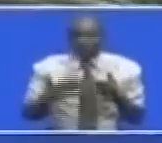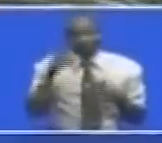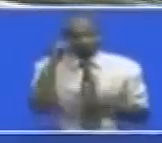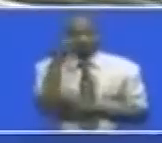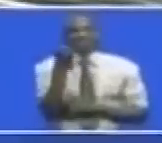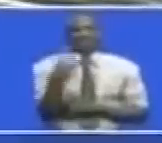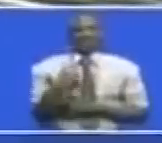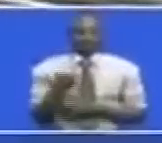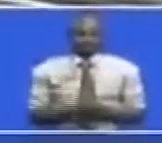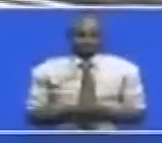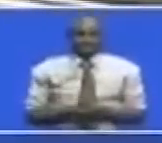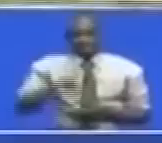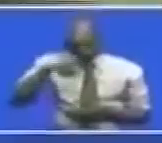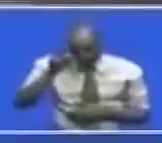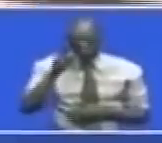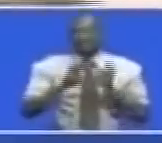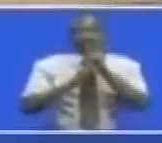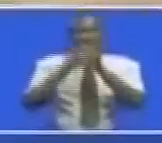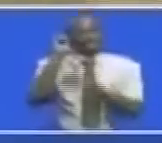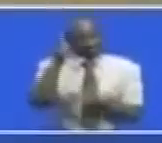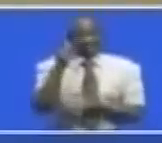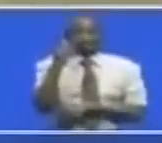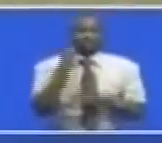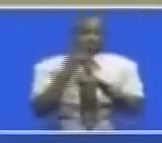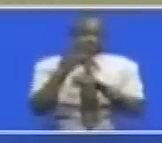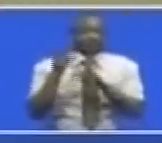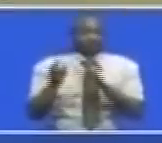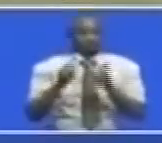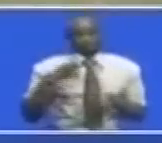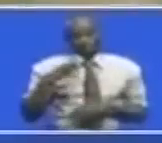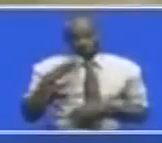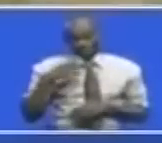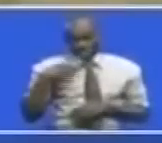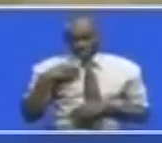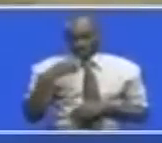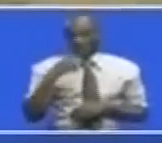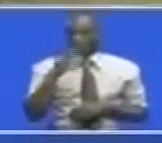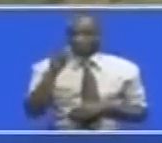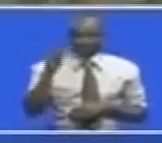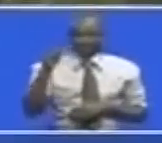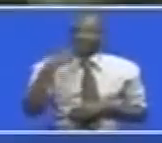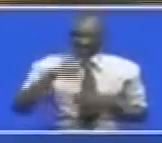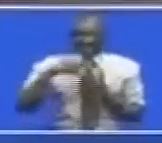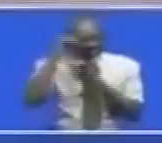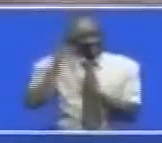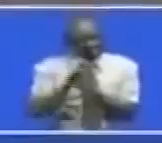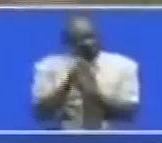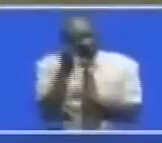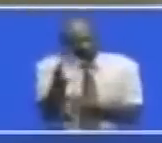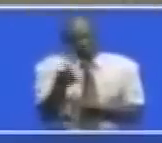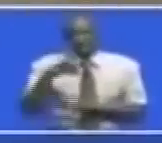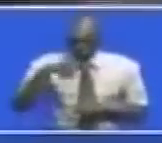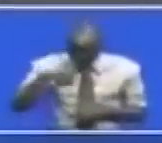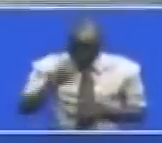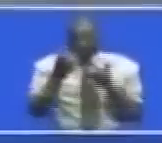Mombasa. Balala represented Kenya at the 2014 Commonwealth Games in Glasgow, Scotland, where he learned valuable lessons despite not getting